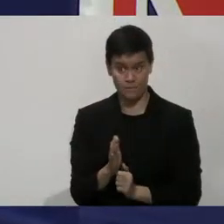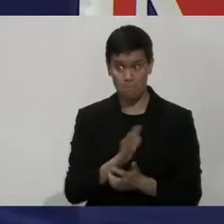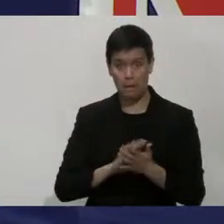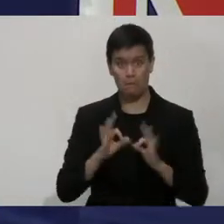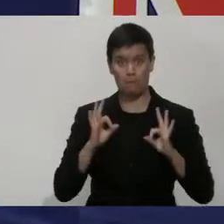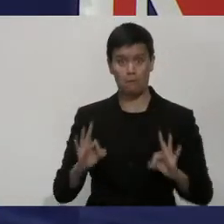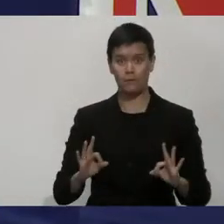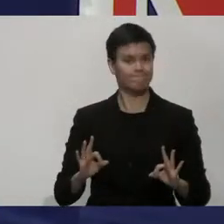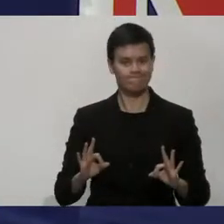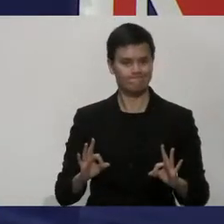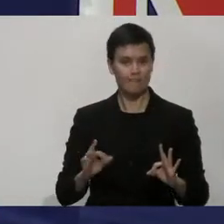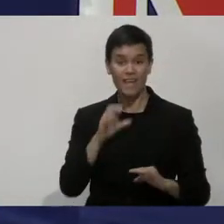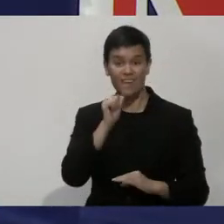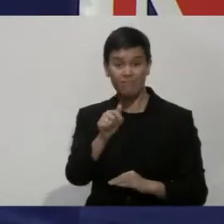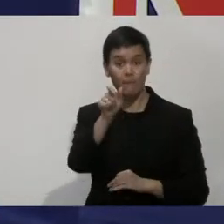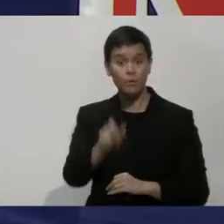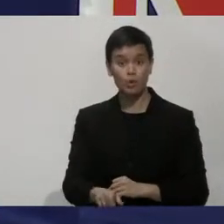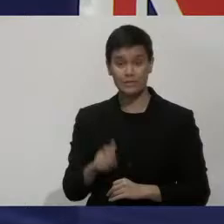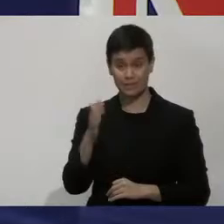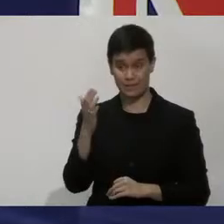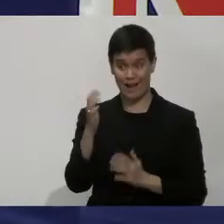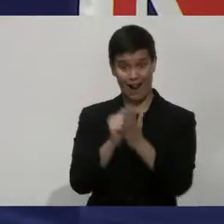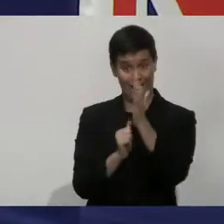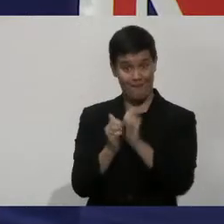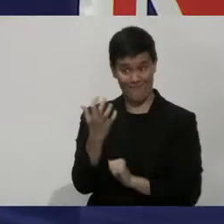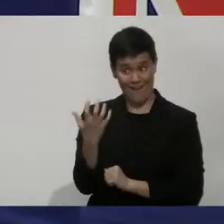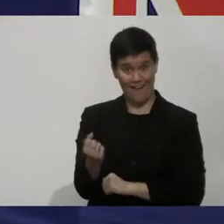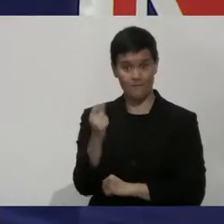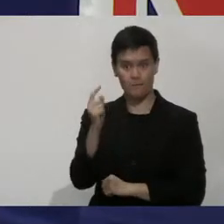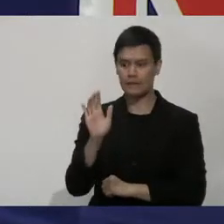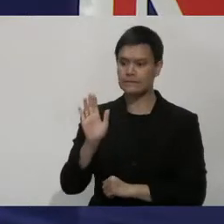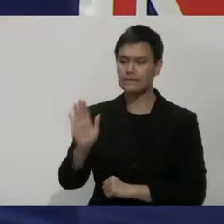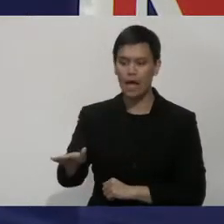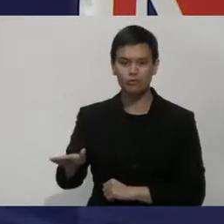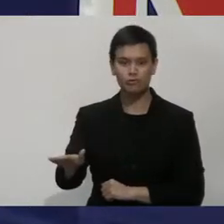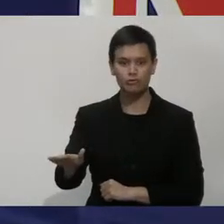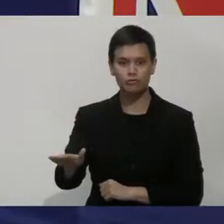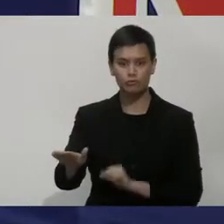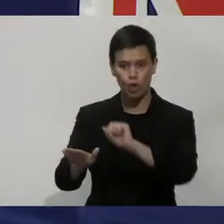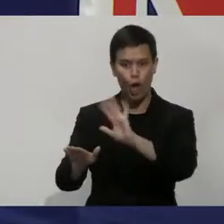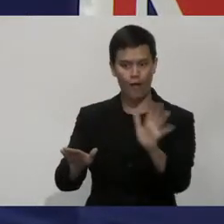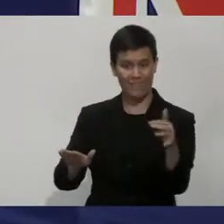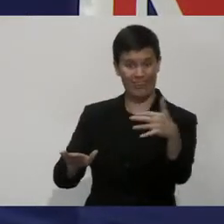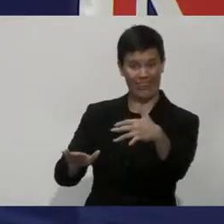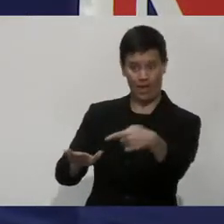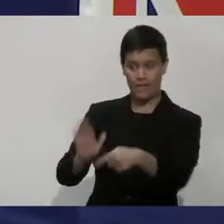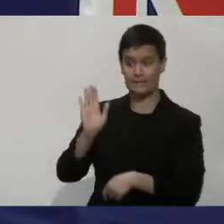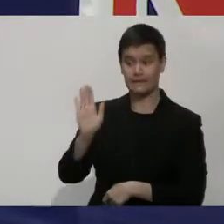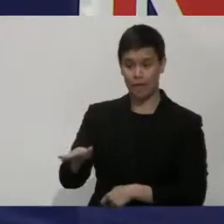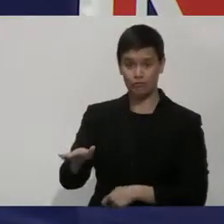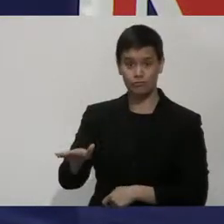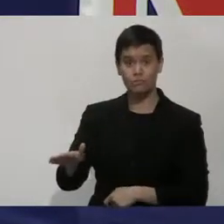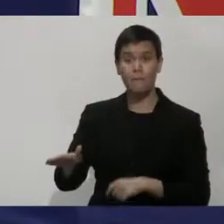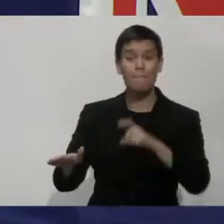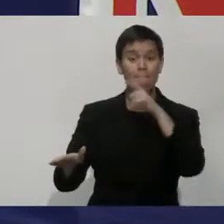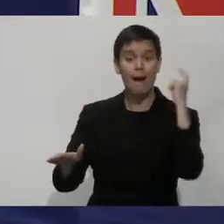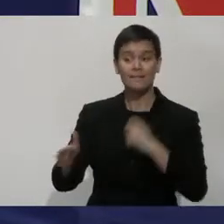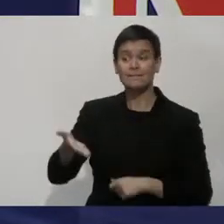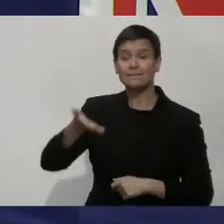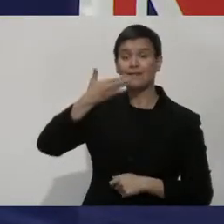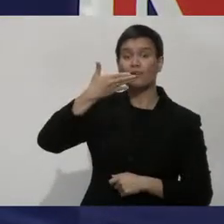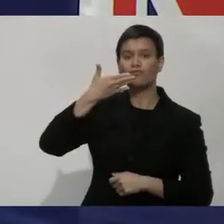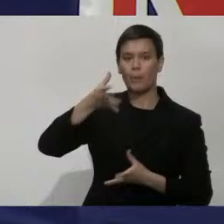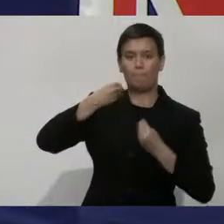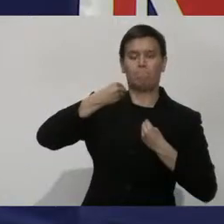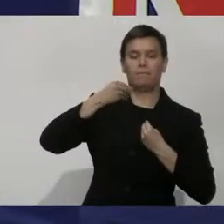you a few minutes ago? I said there's a low possibility. I said what I should have said was there's generally a low risk of